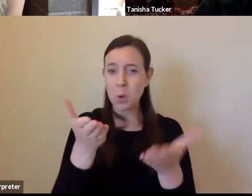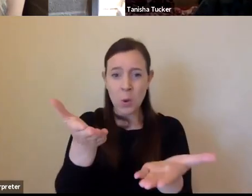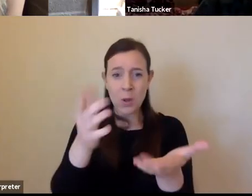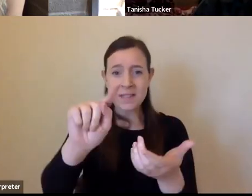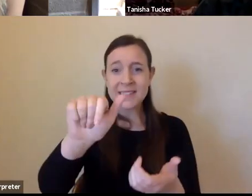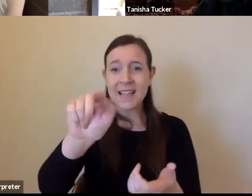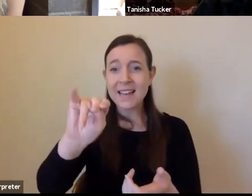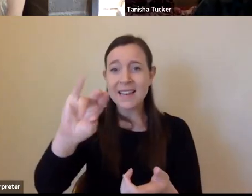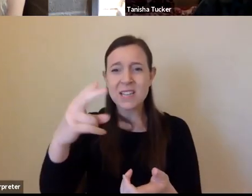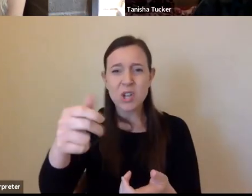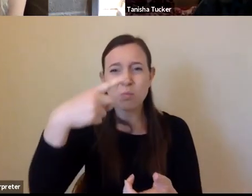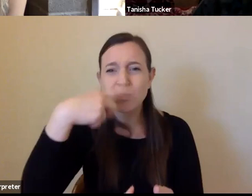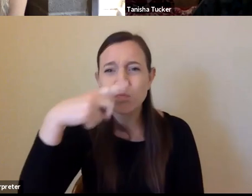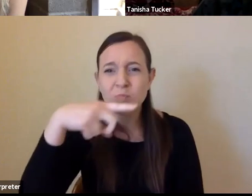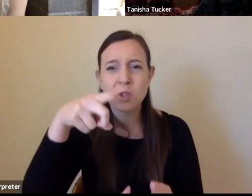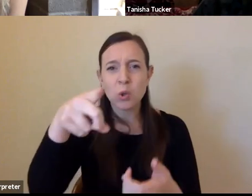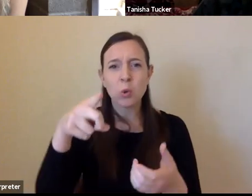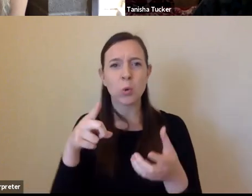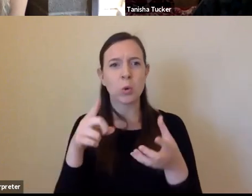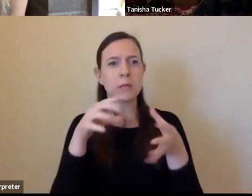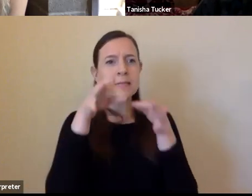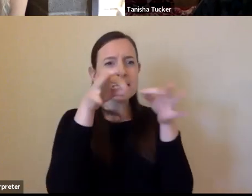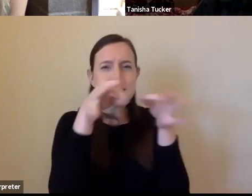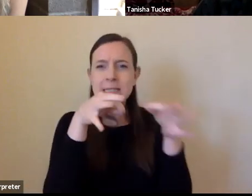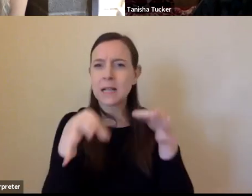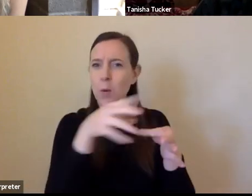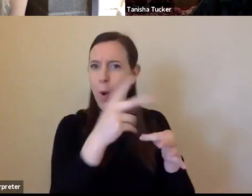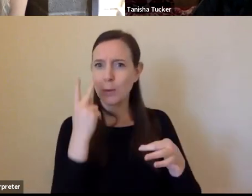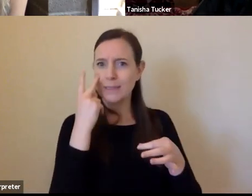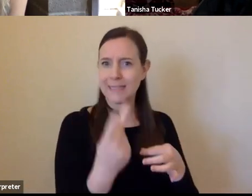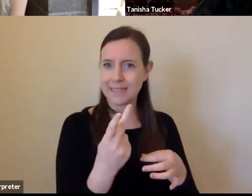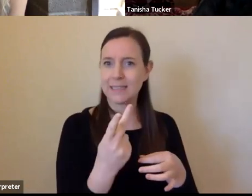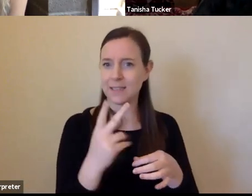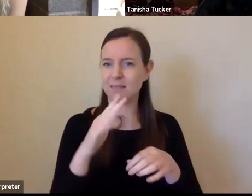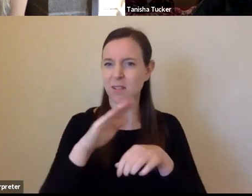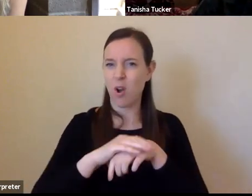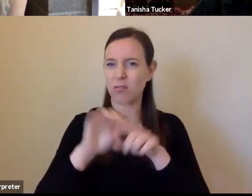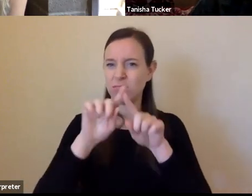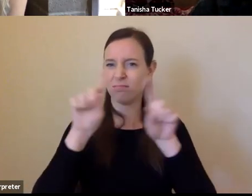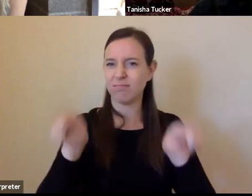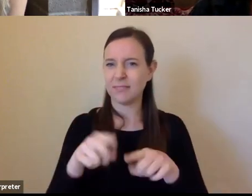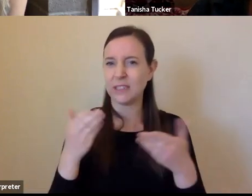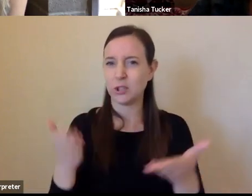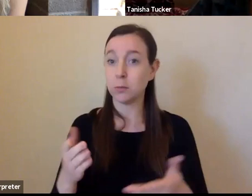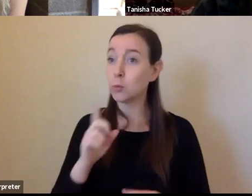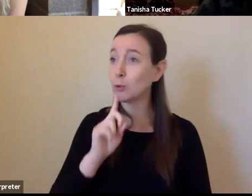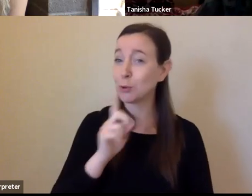to narrate some of what I'm showing here. Yeah,